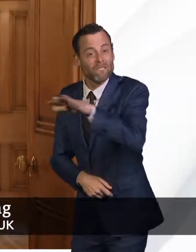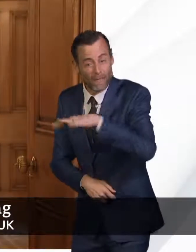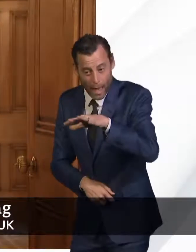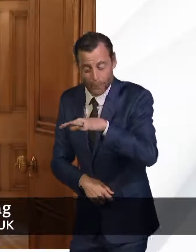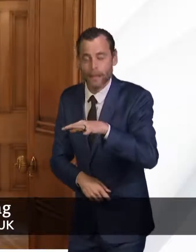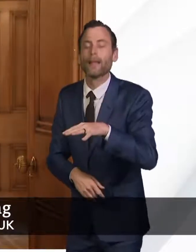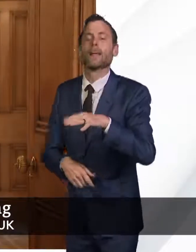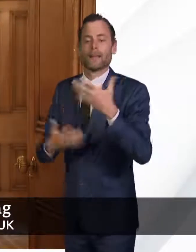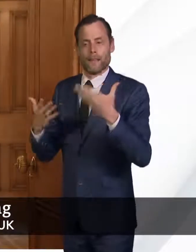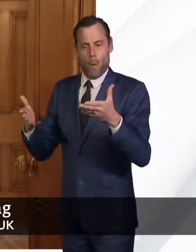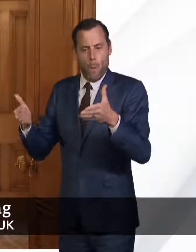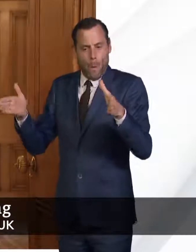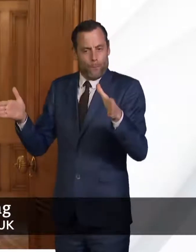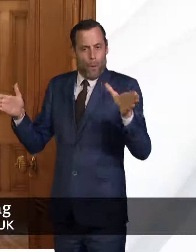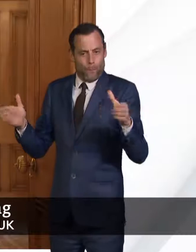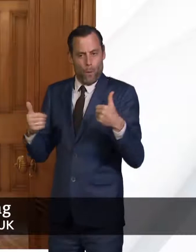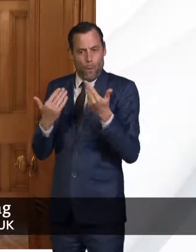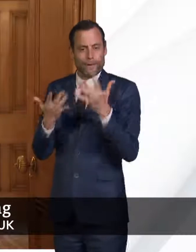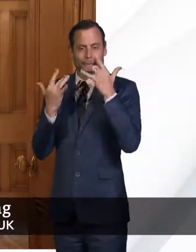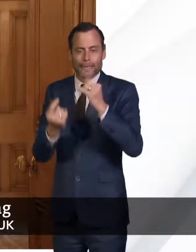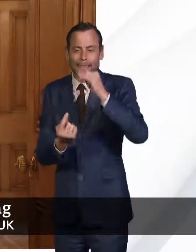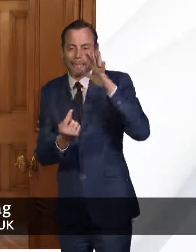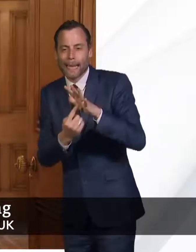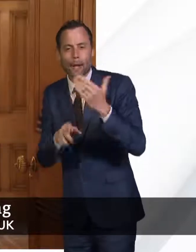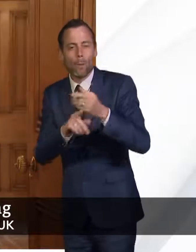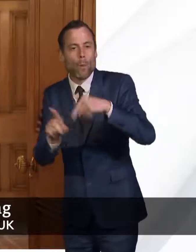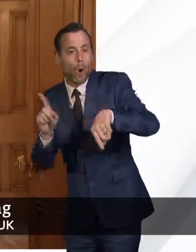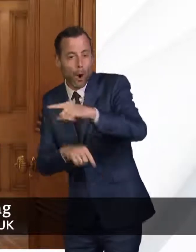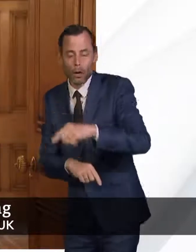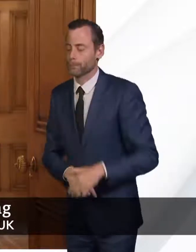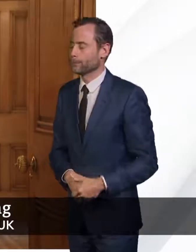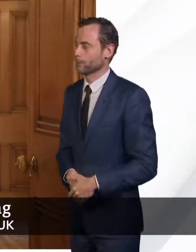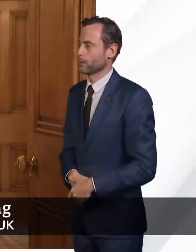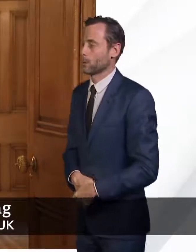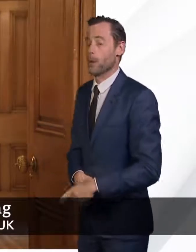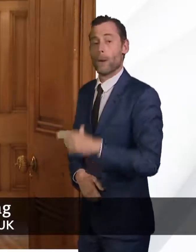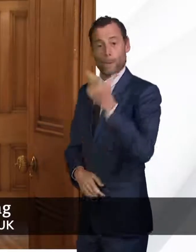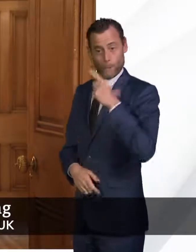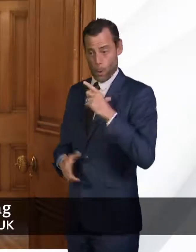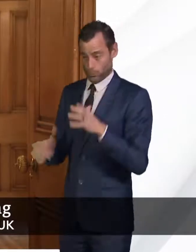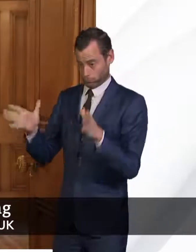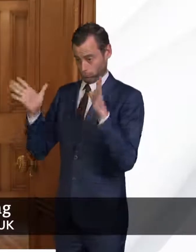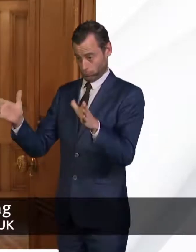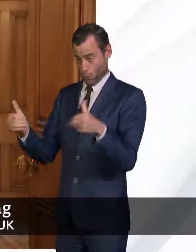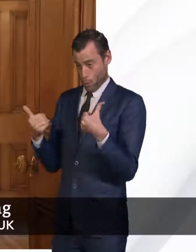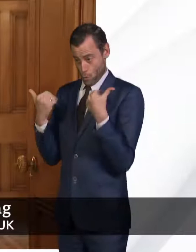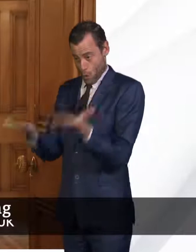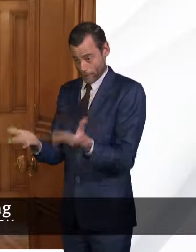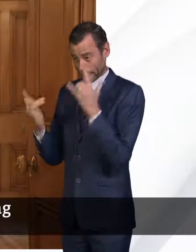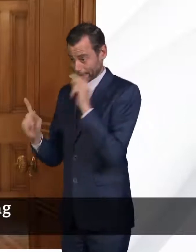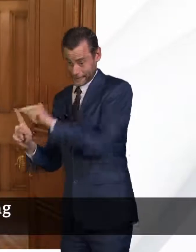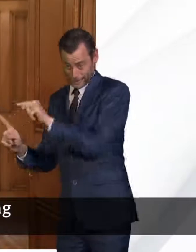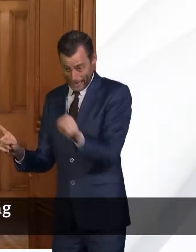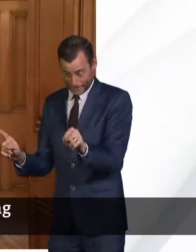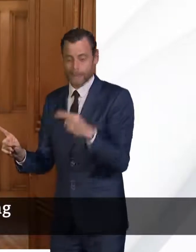Today, because we've been able to expand capacity, I can expand access further. Building